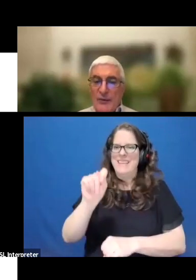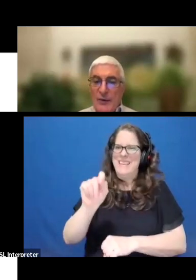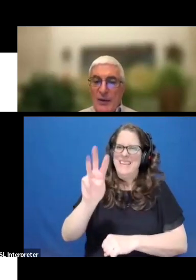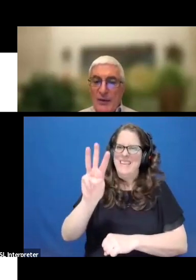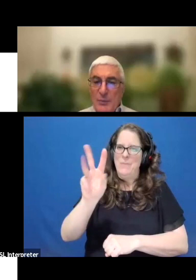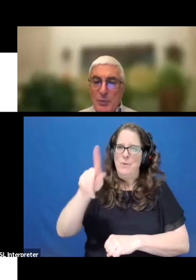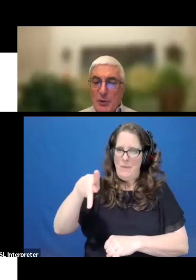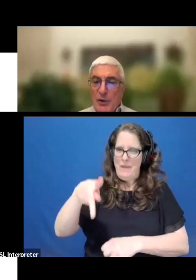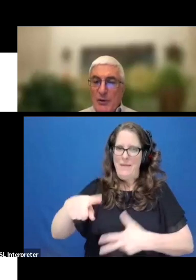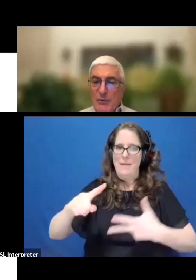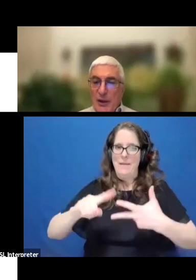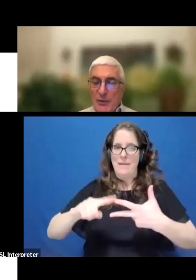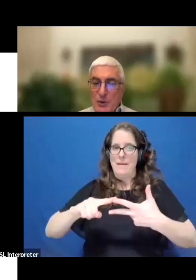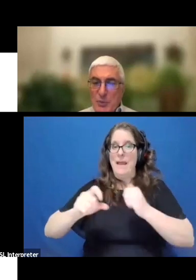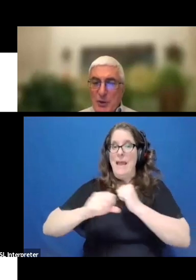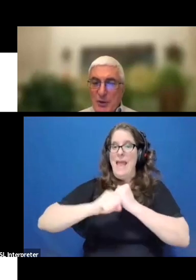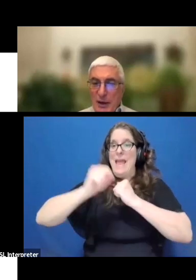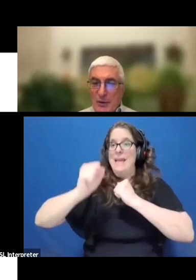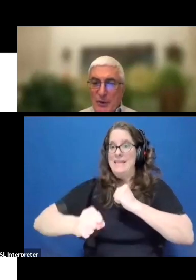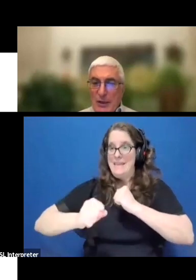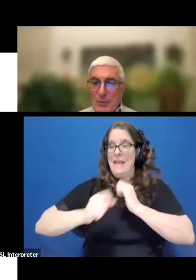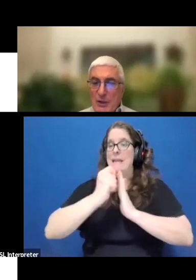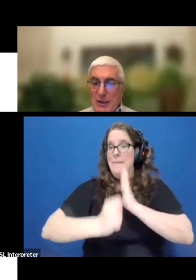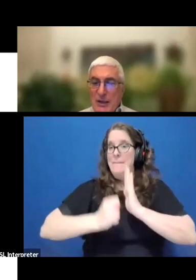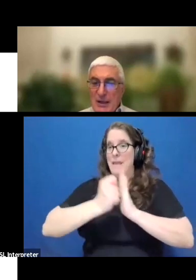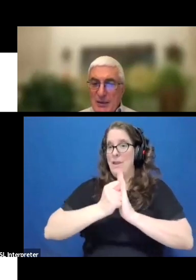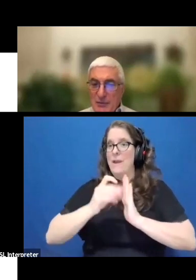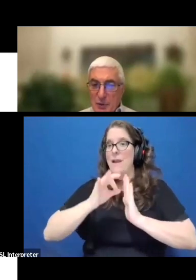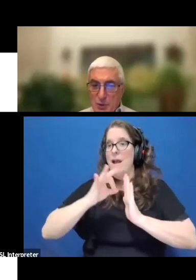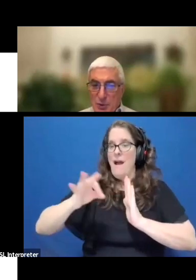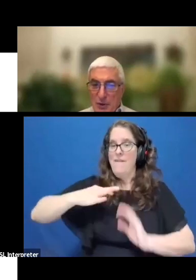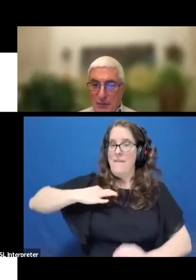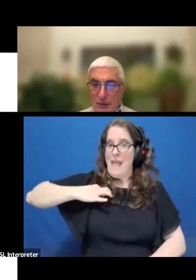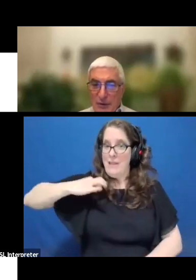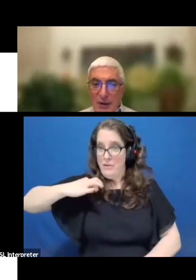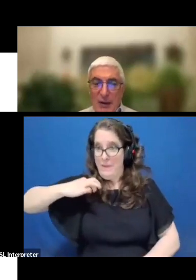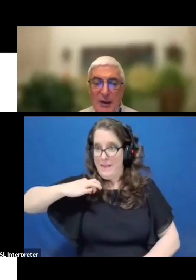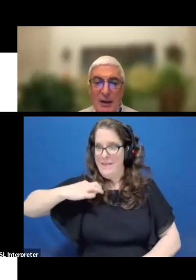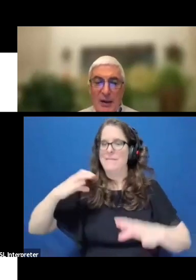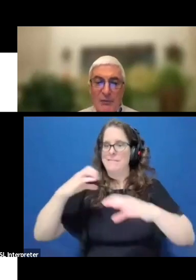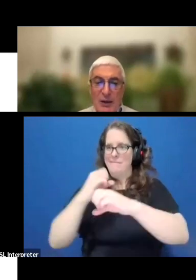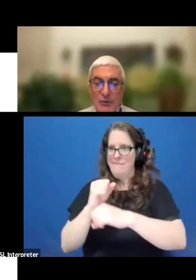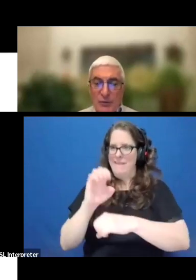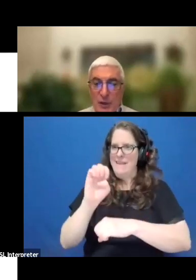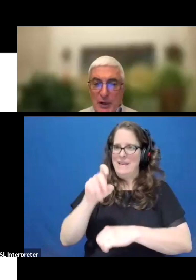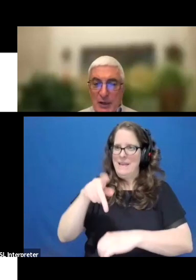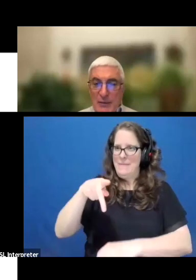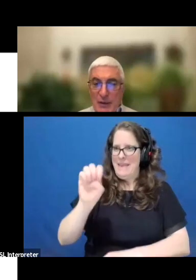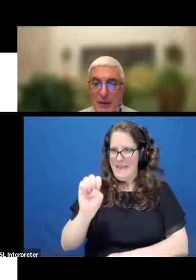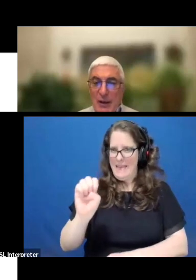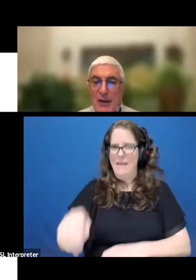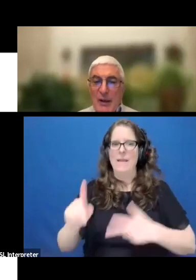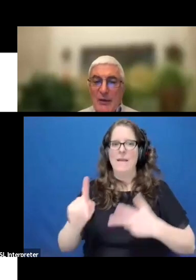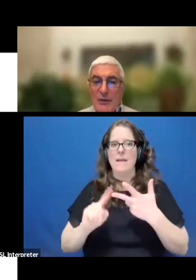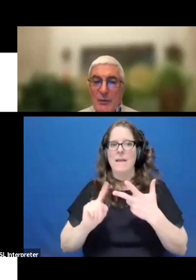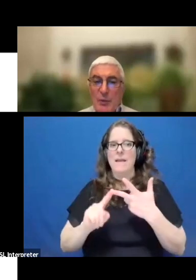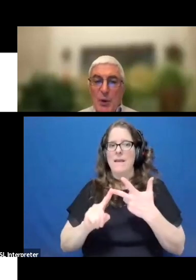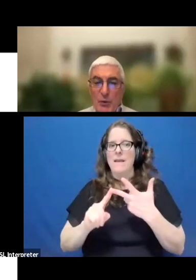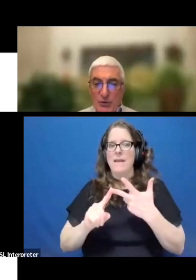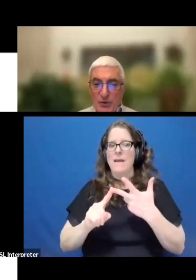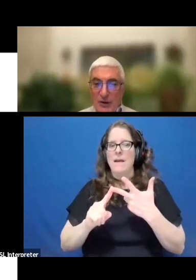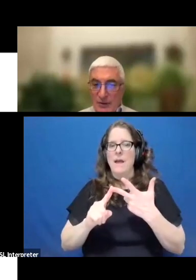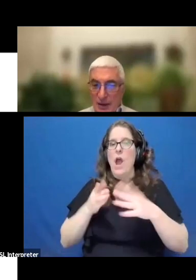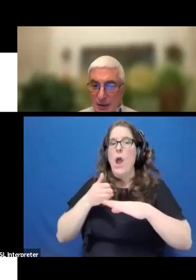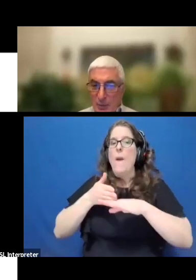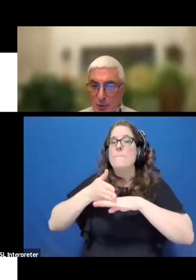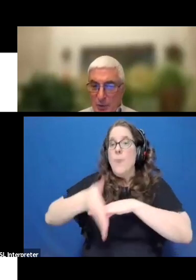the extended period of eligibility, or EPE for short. And phase three is